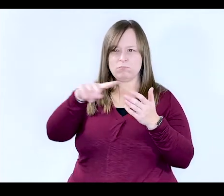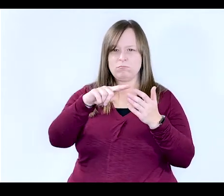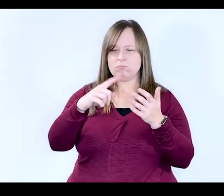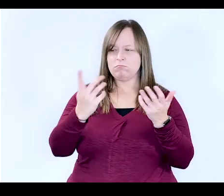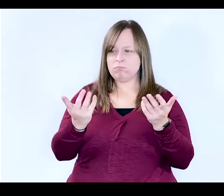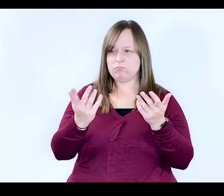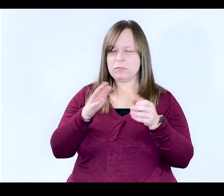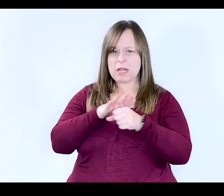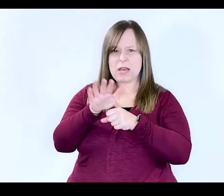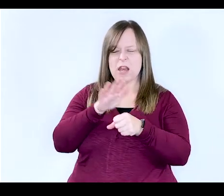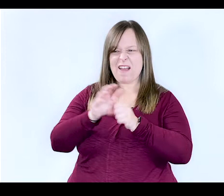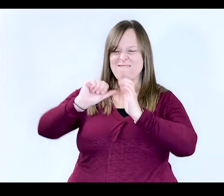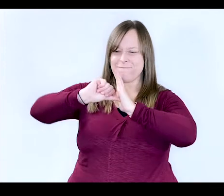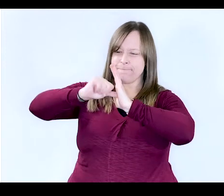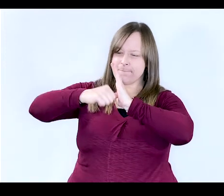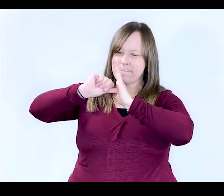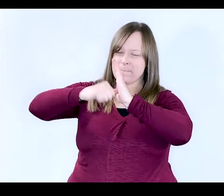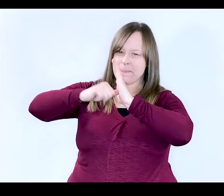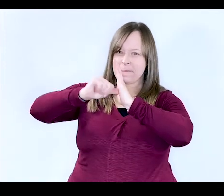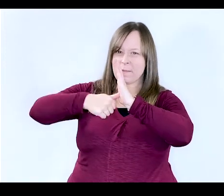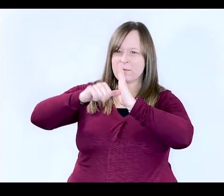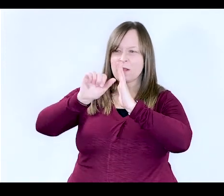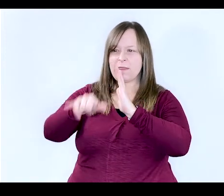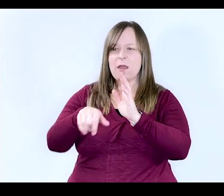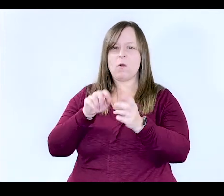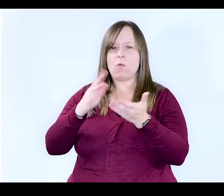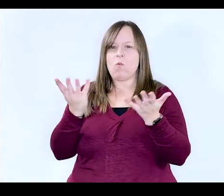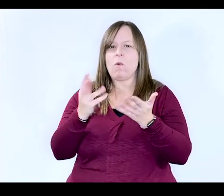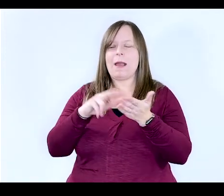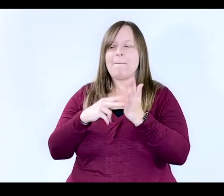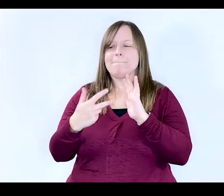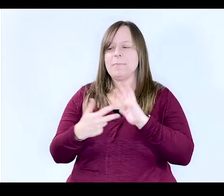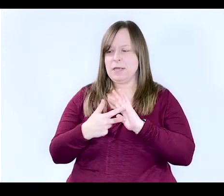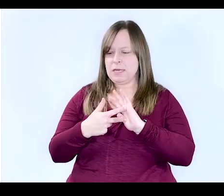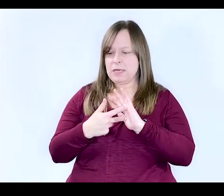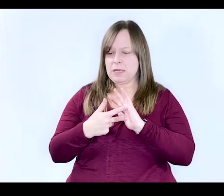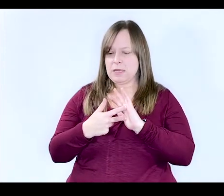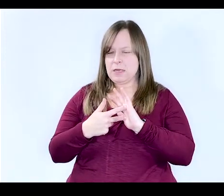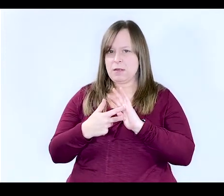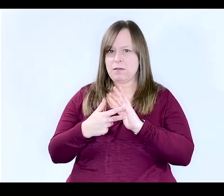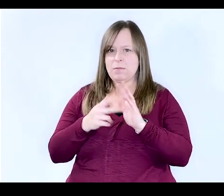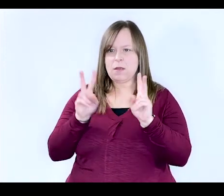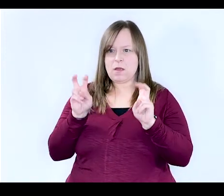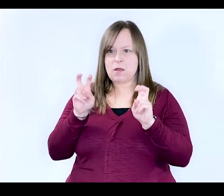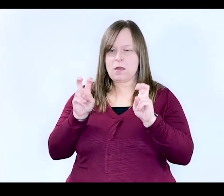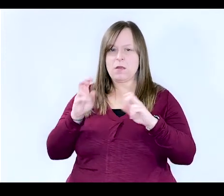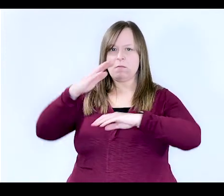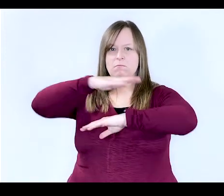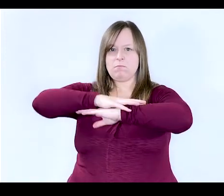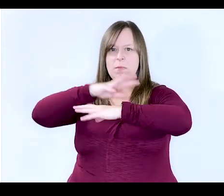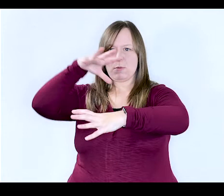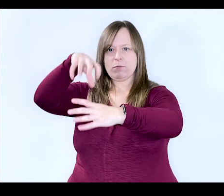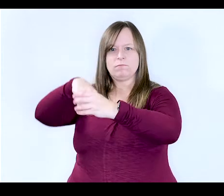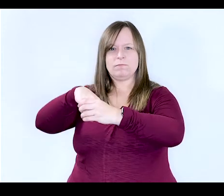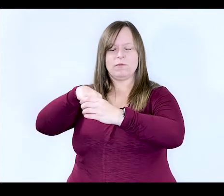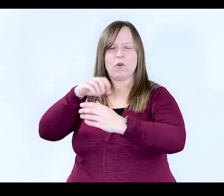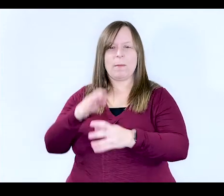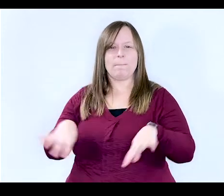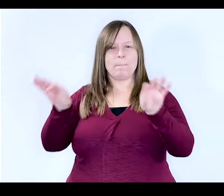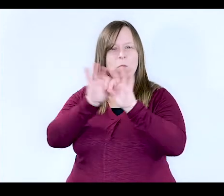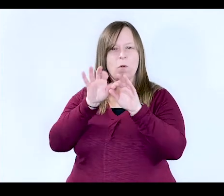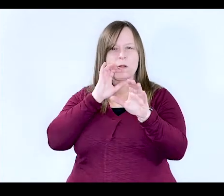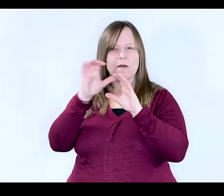that there's enough emphasis on that, on what it means to be at the table for important